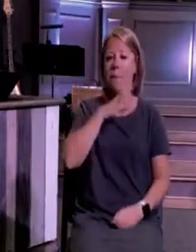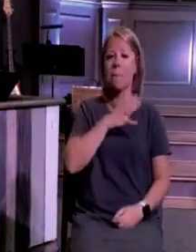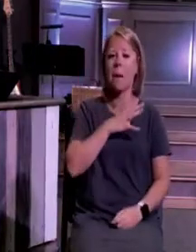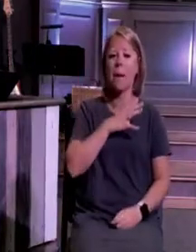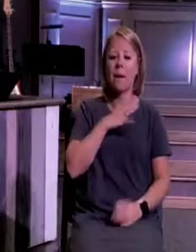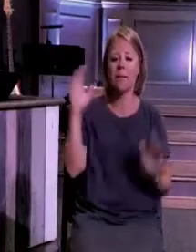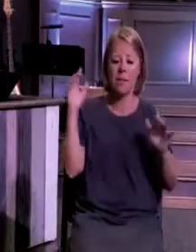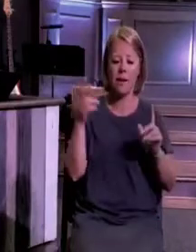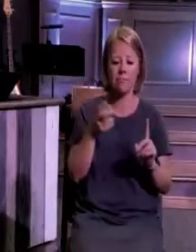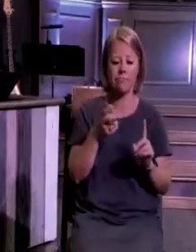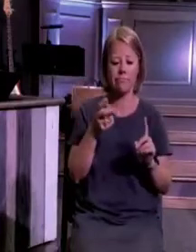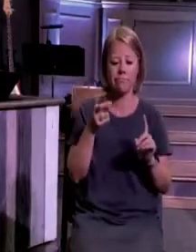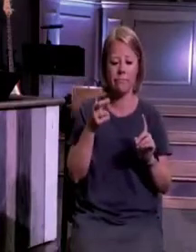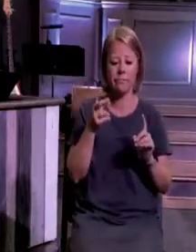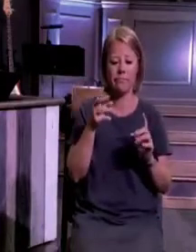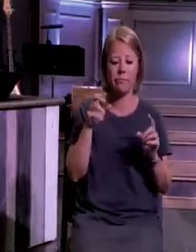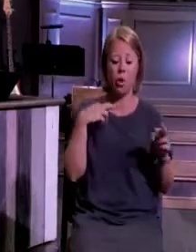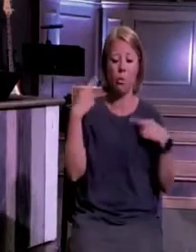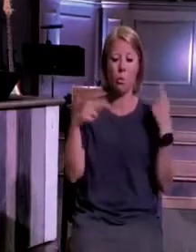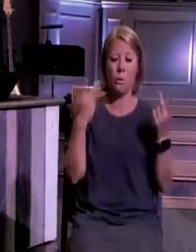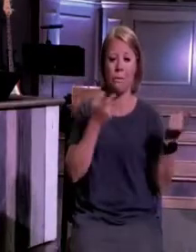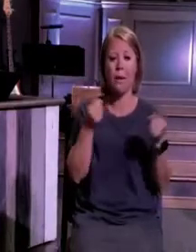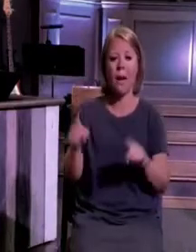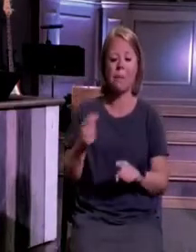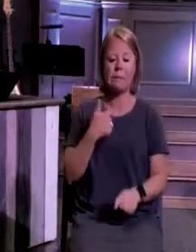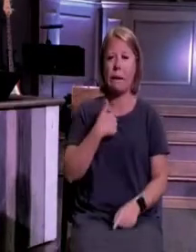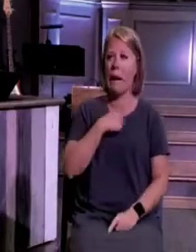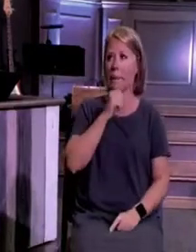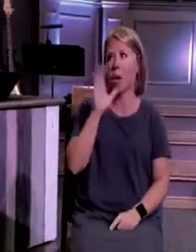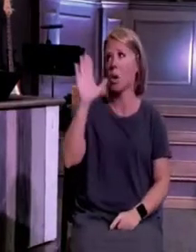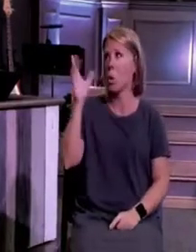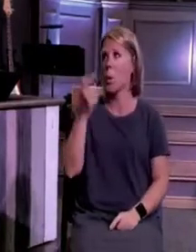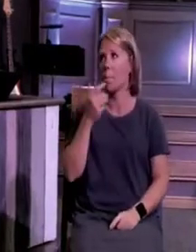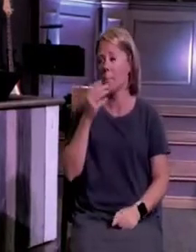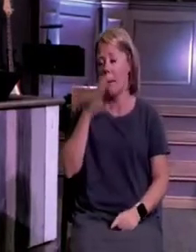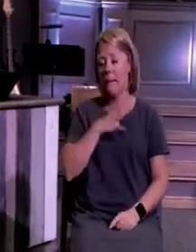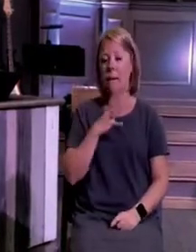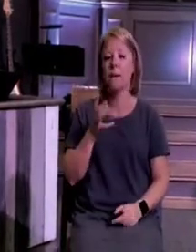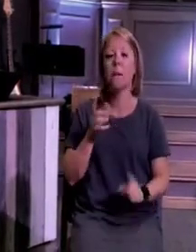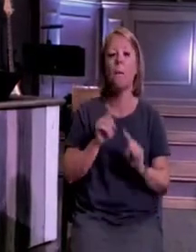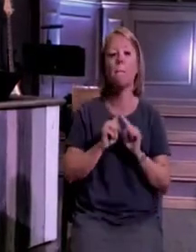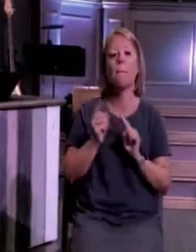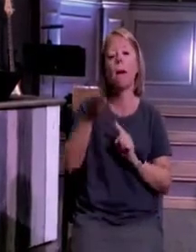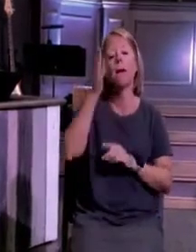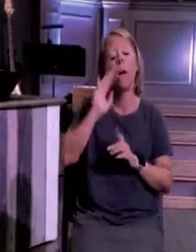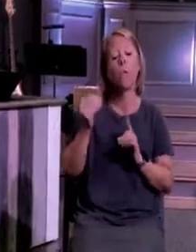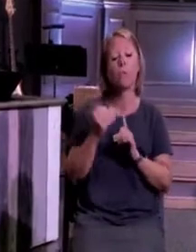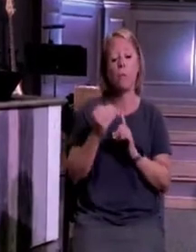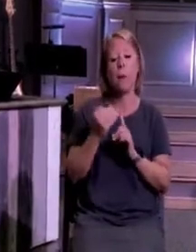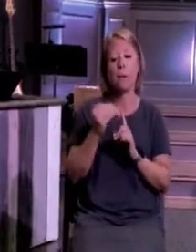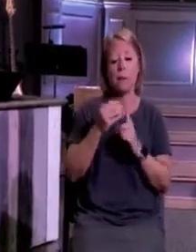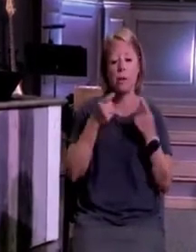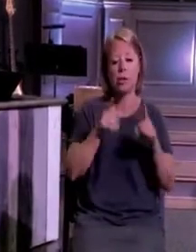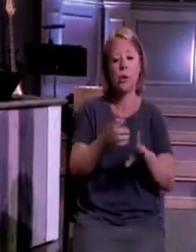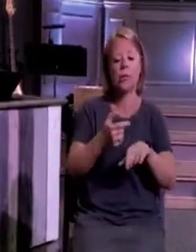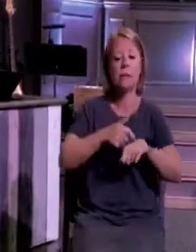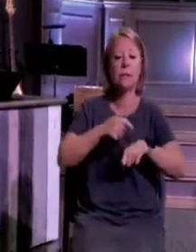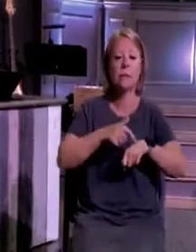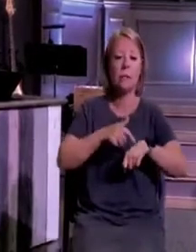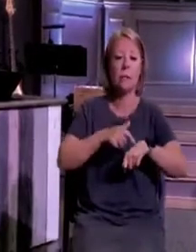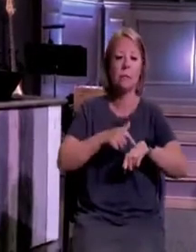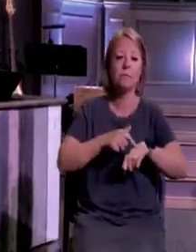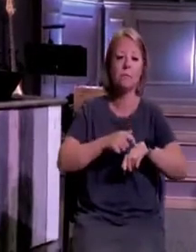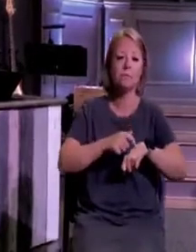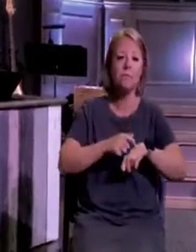the crusades. I'm not your man. And then God reminded me, during that time, I have spoken. You have